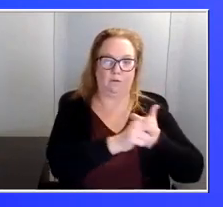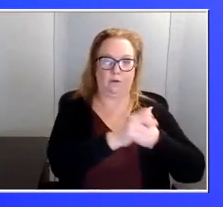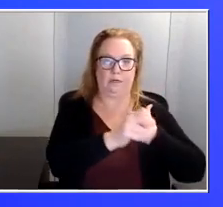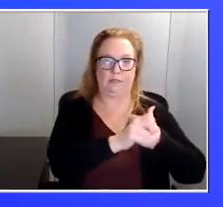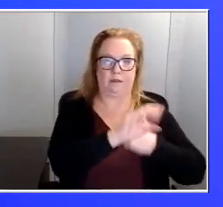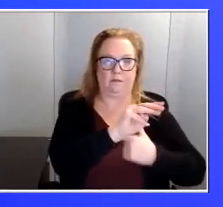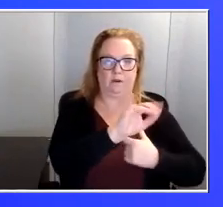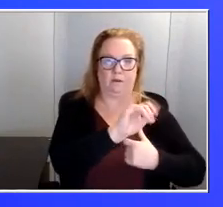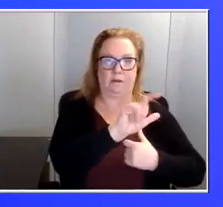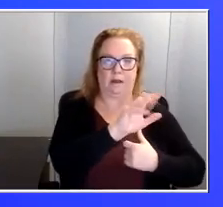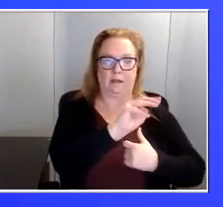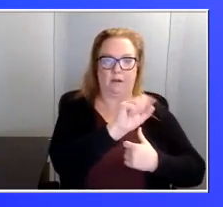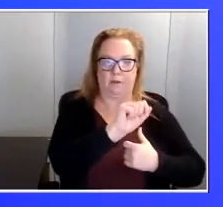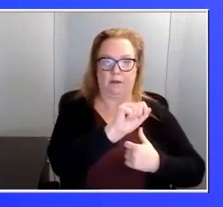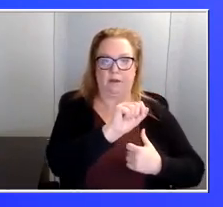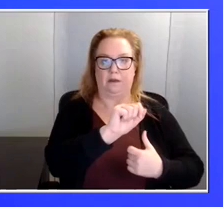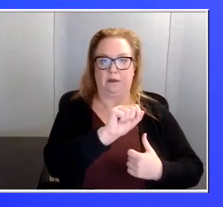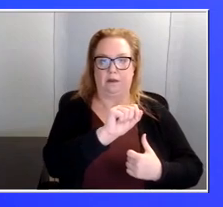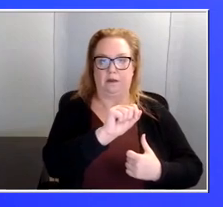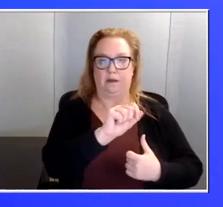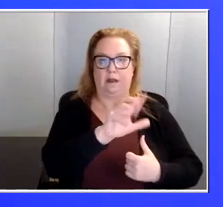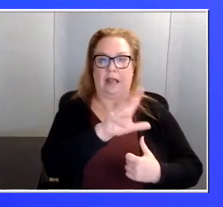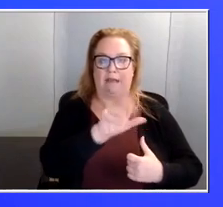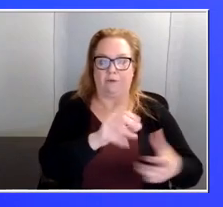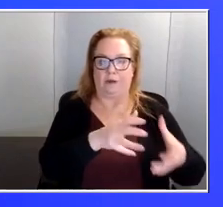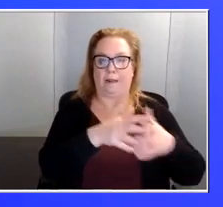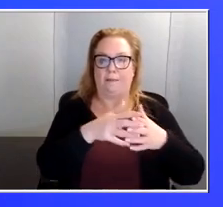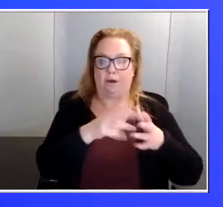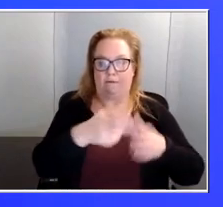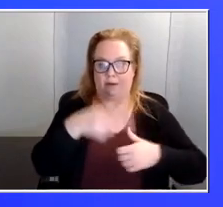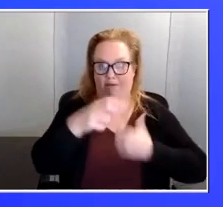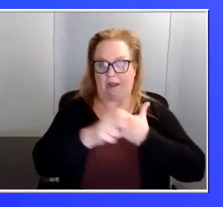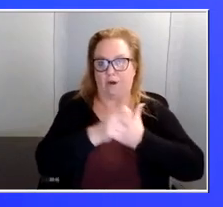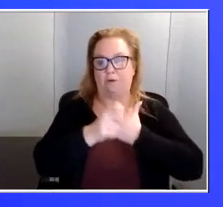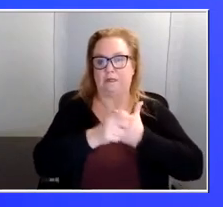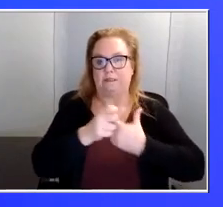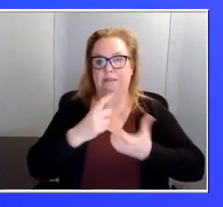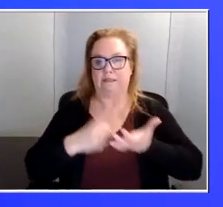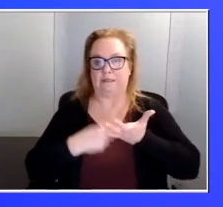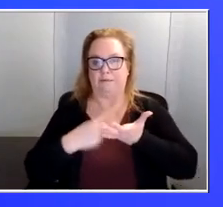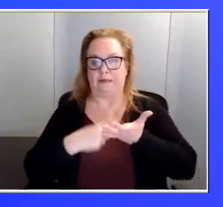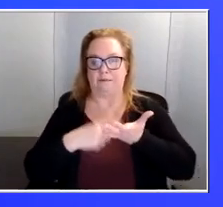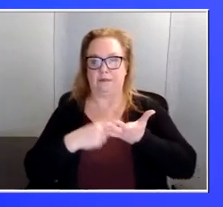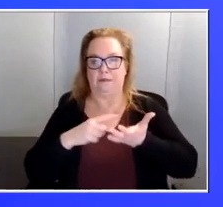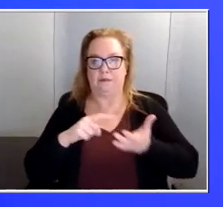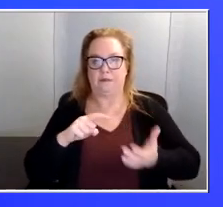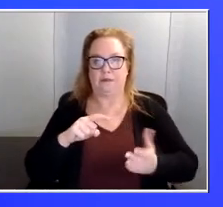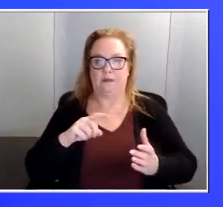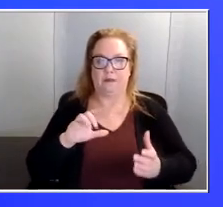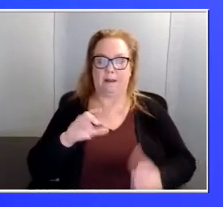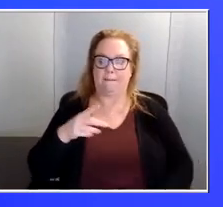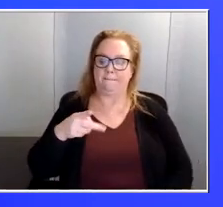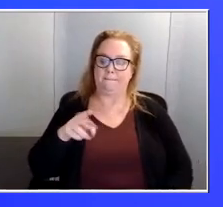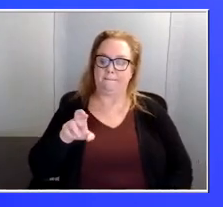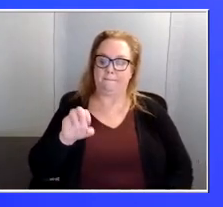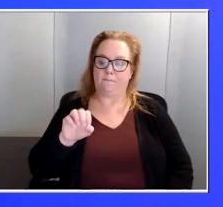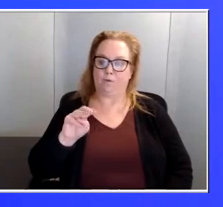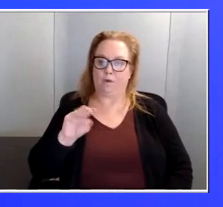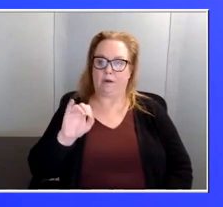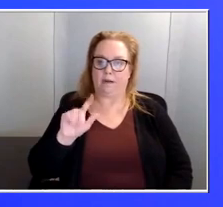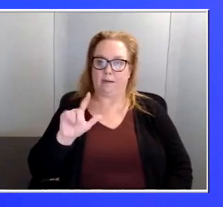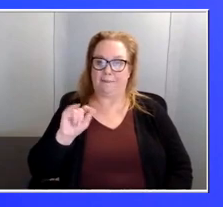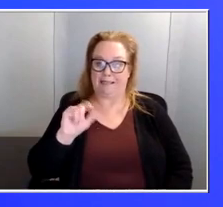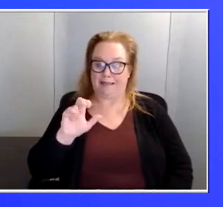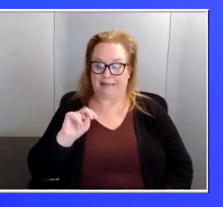myeloma. Race, African Americans have that high risk. And sometimes they have like a, what we call a pre-malignant condition called monoclonal